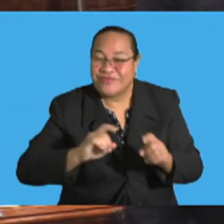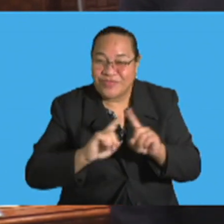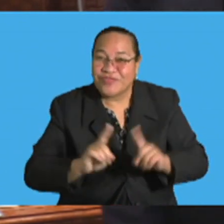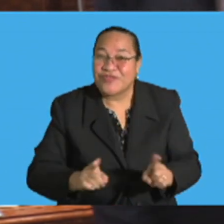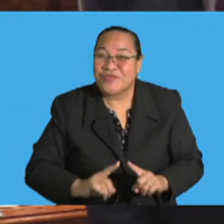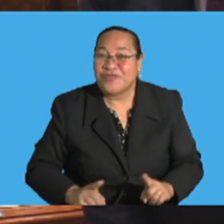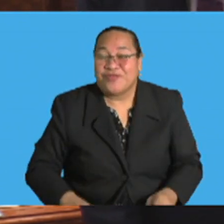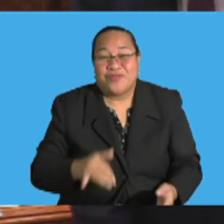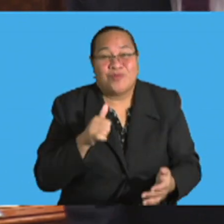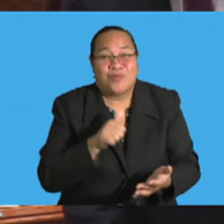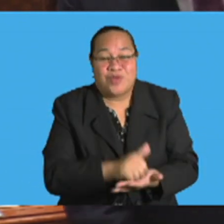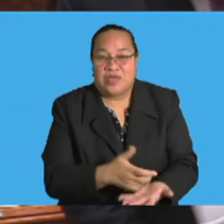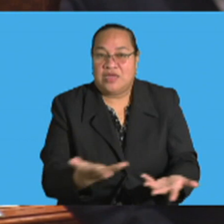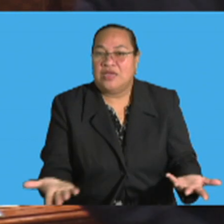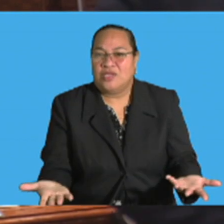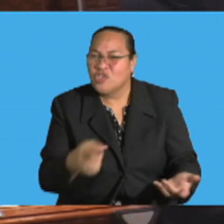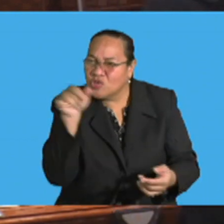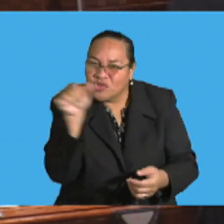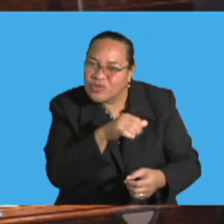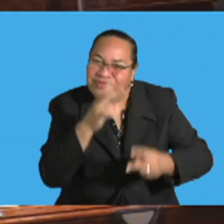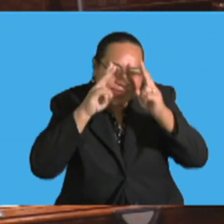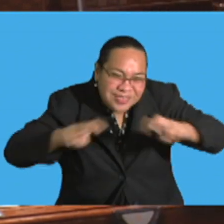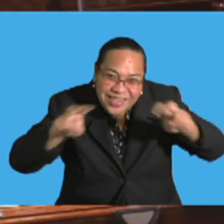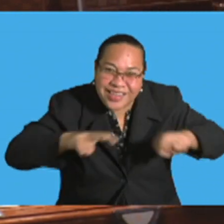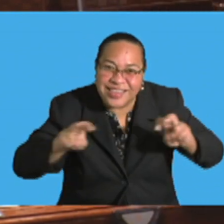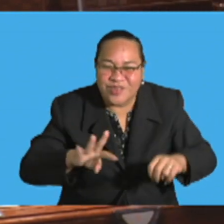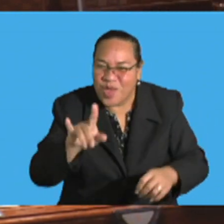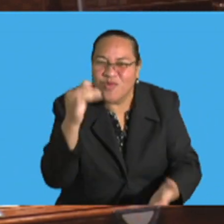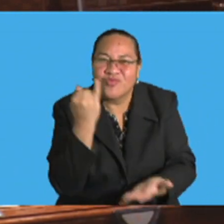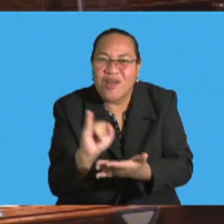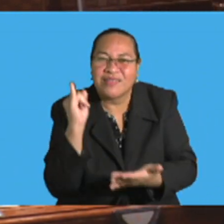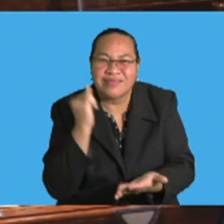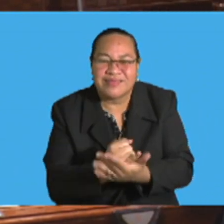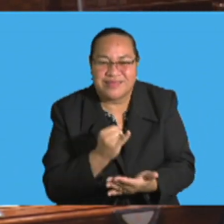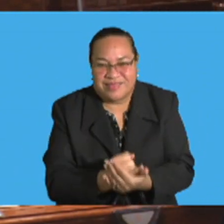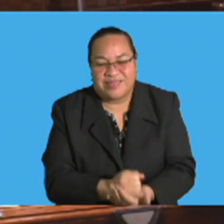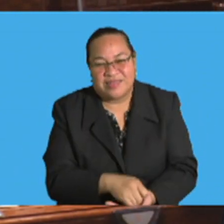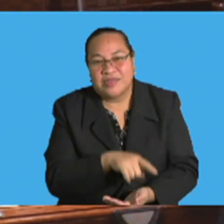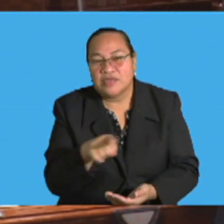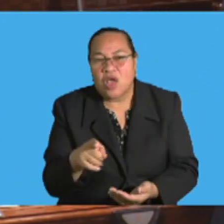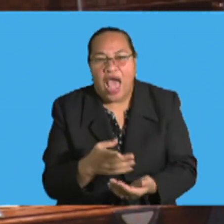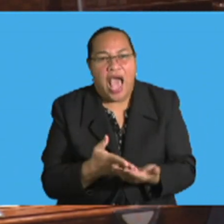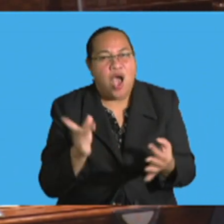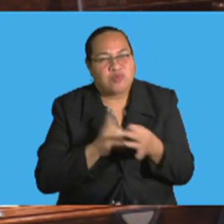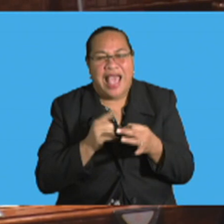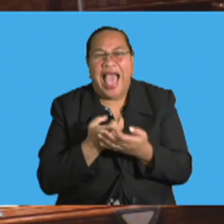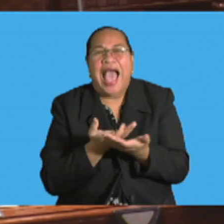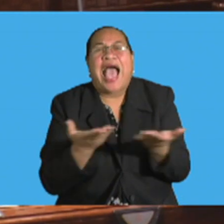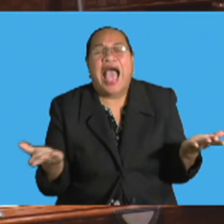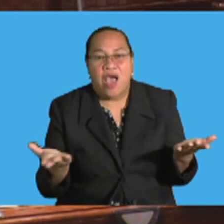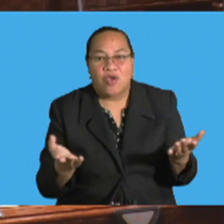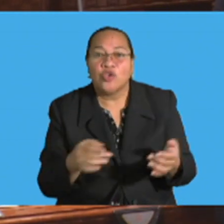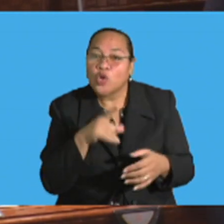order. Only from the Google search. So, Mr. Speaker, sir, the statement that was made is incorrect. So how can